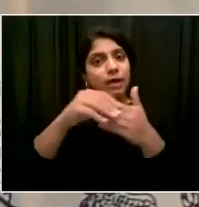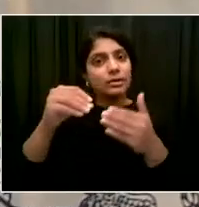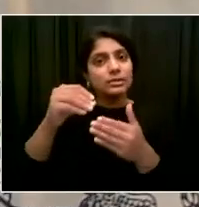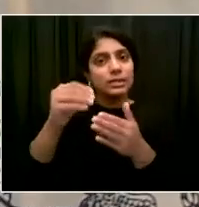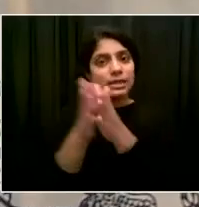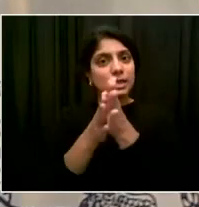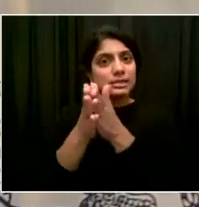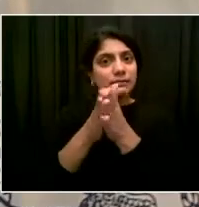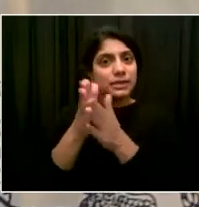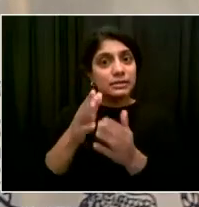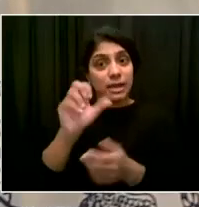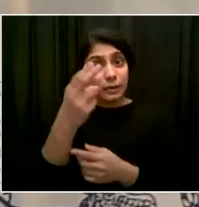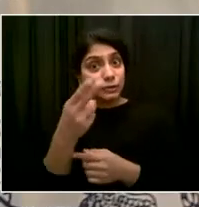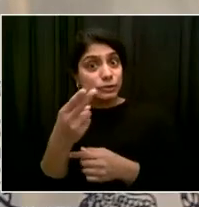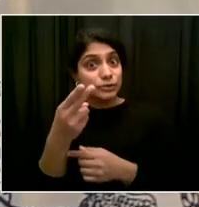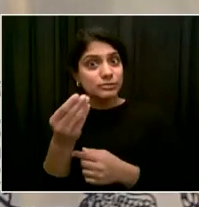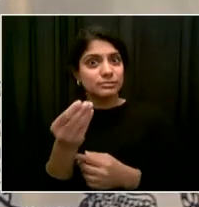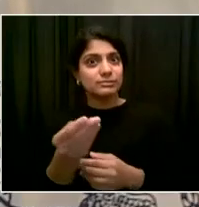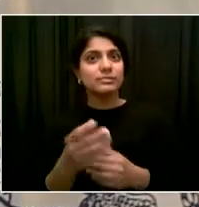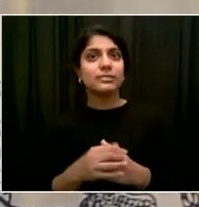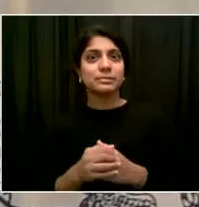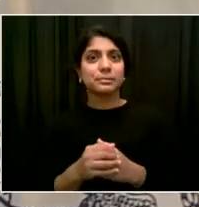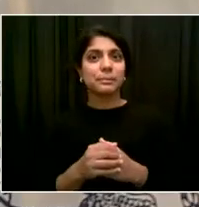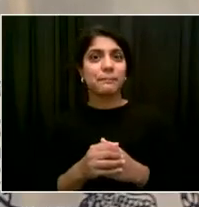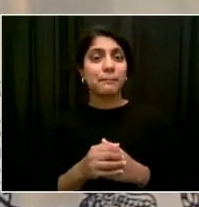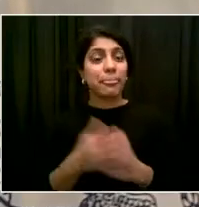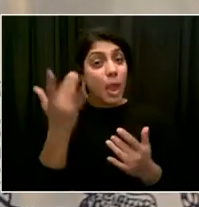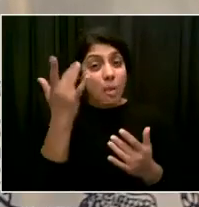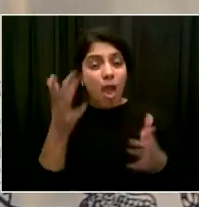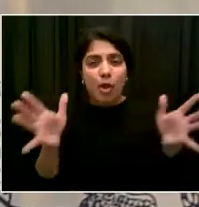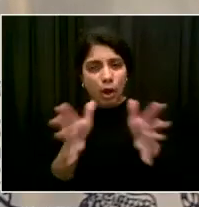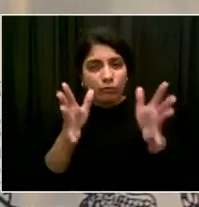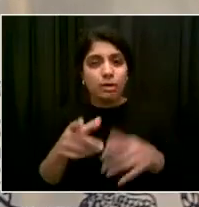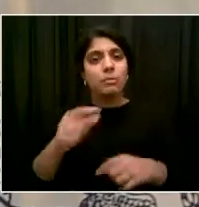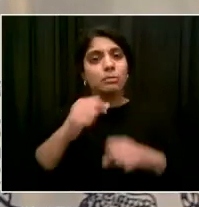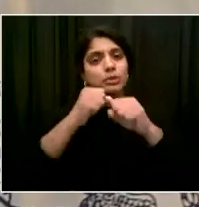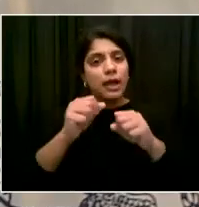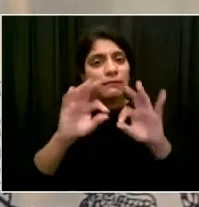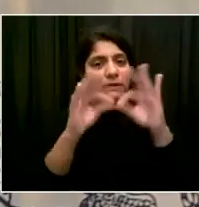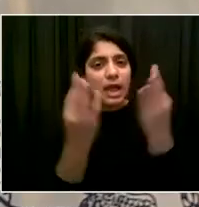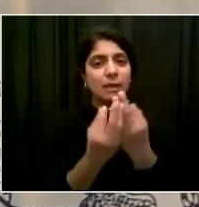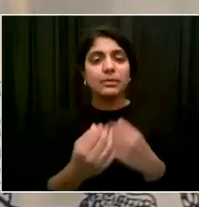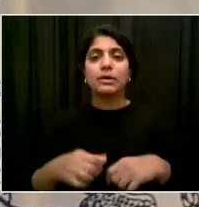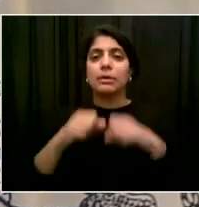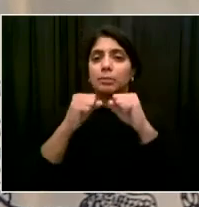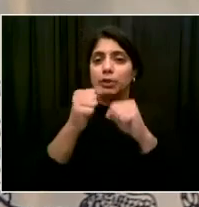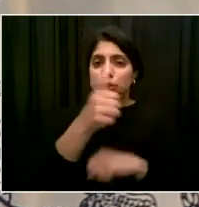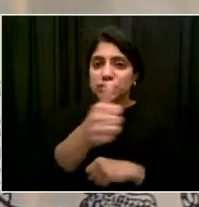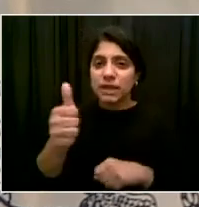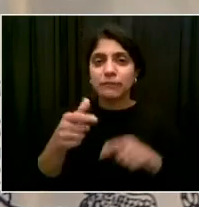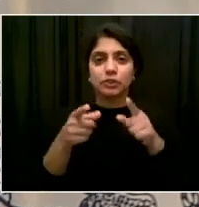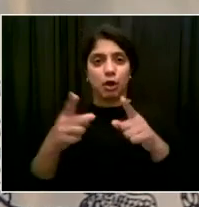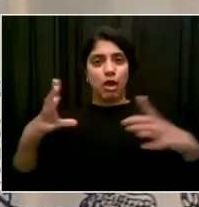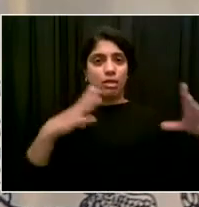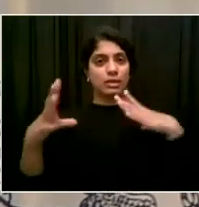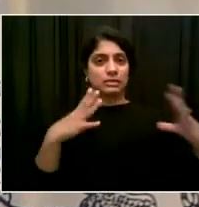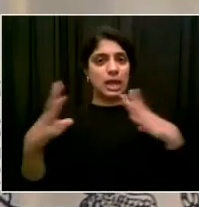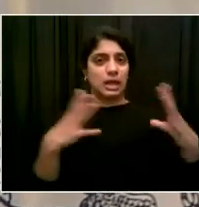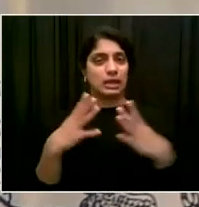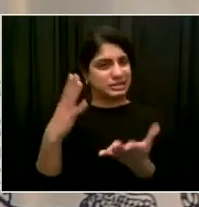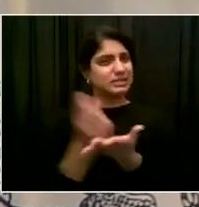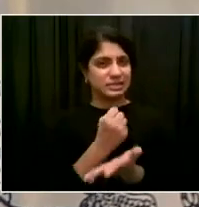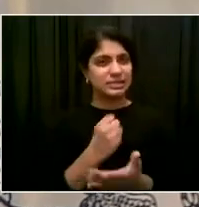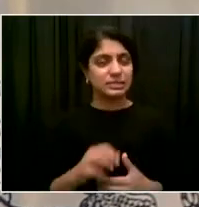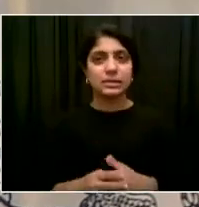I want you to hear from one of the national voices on the whole challenge of the COVID era, and he has been